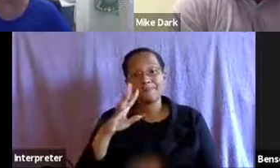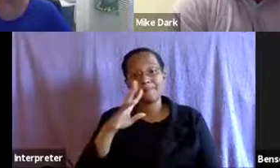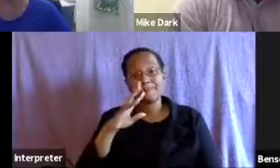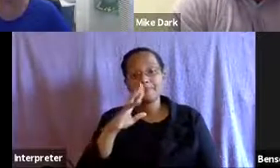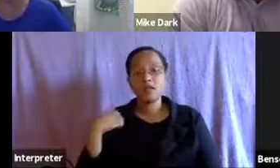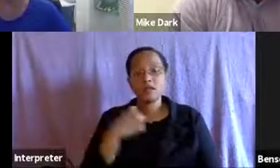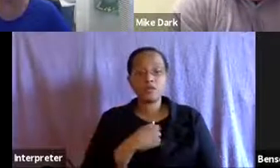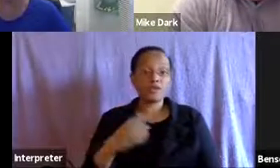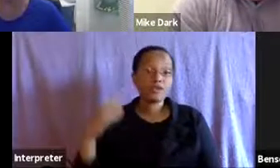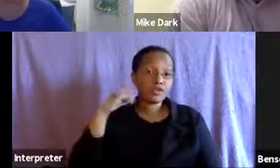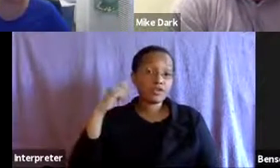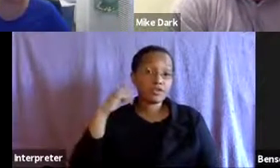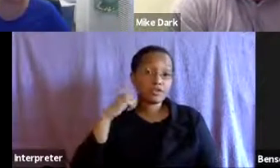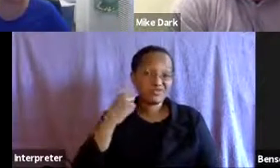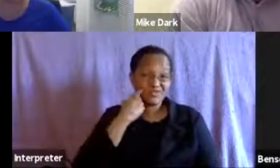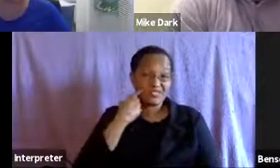if this immunity goes through.